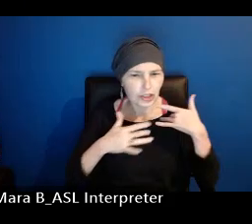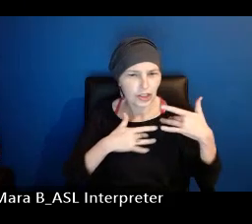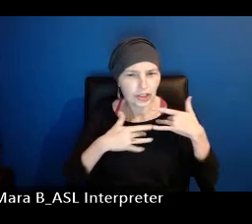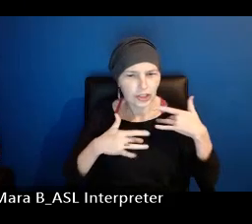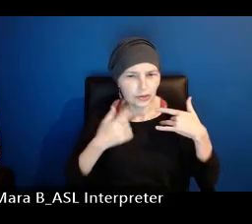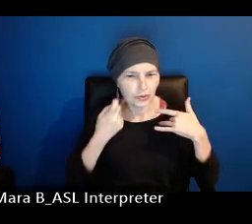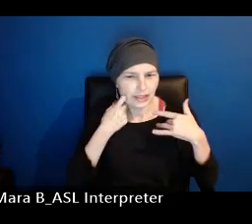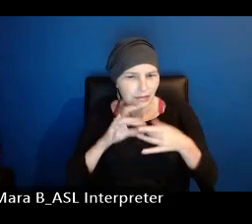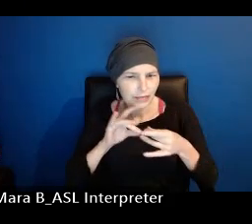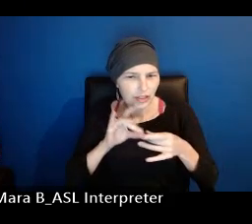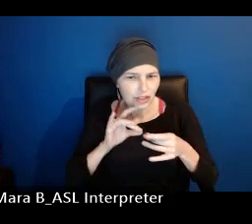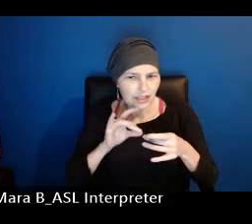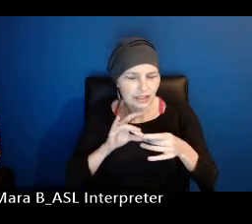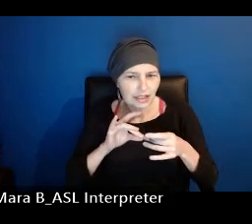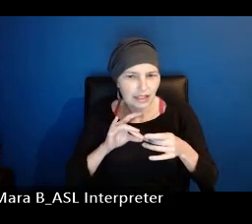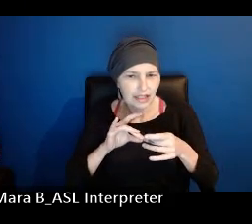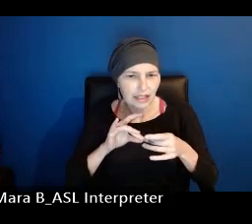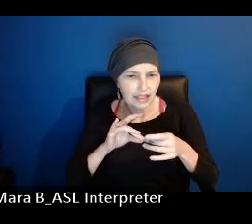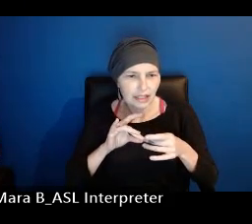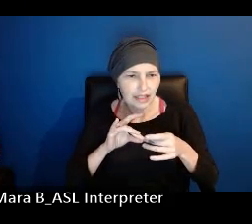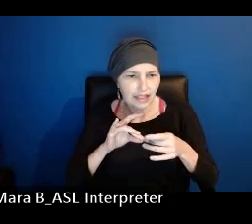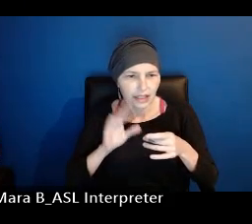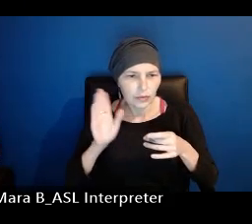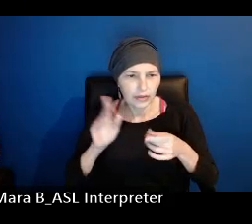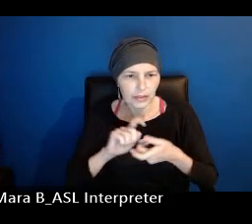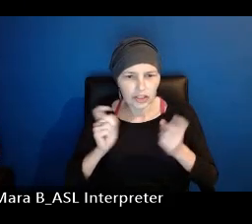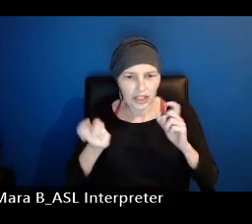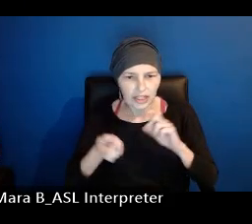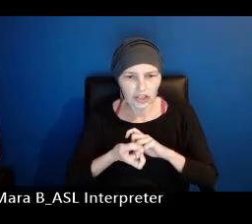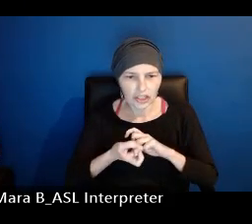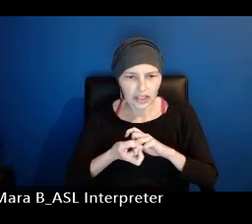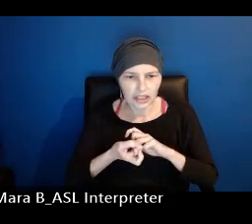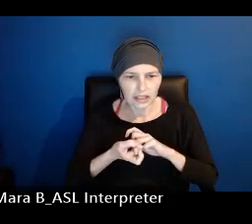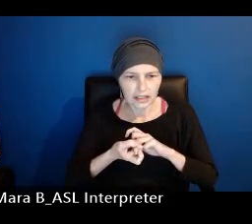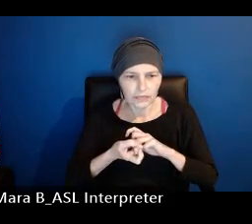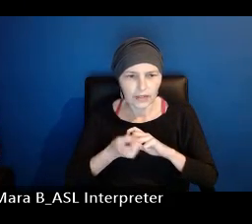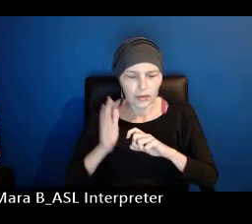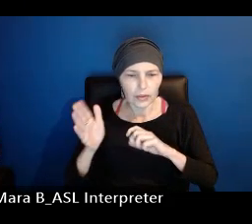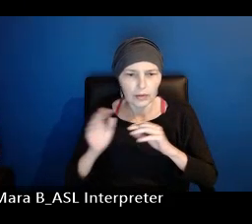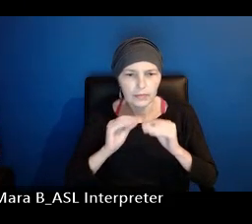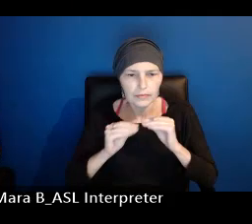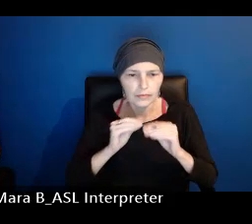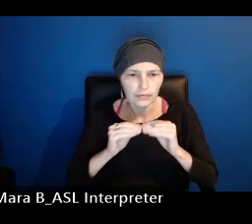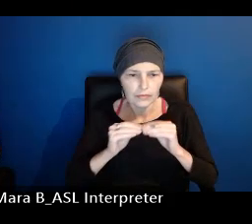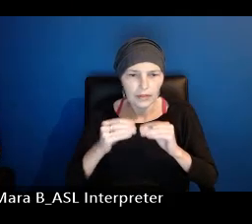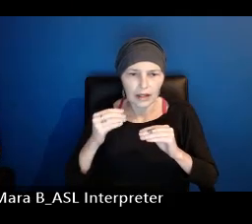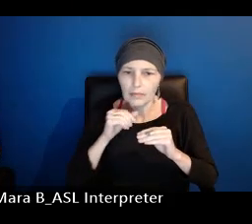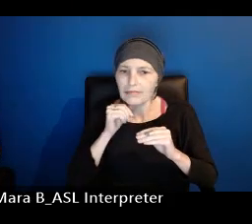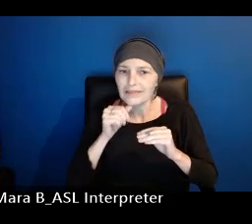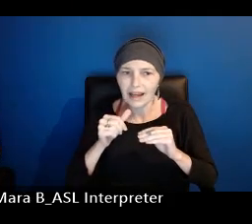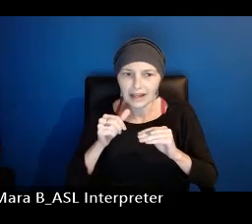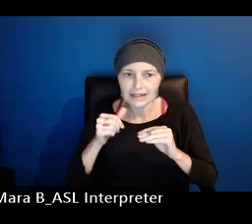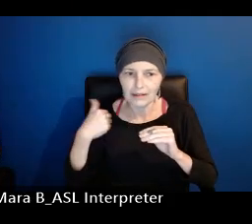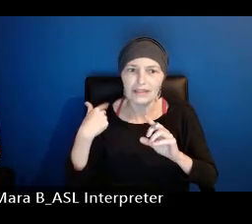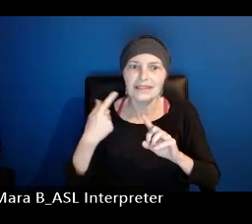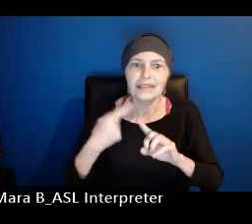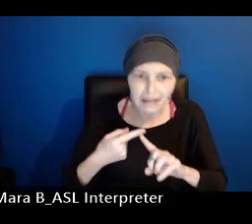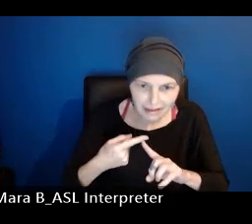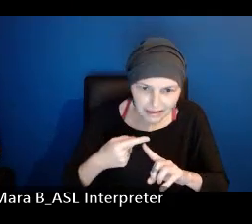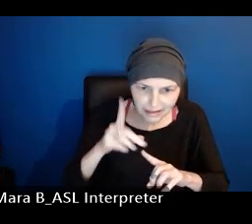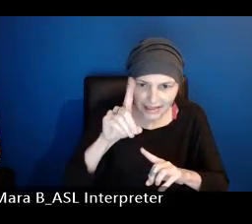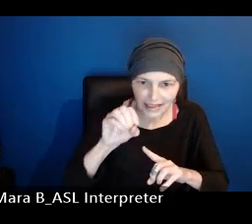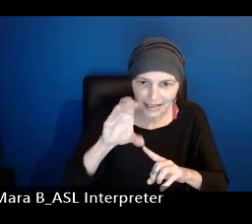mentioned, or somebody mentioned, that they're going to be changing that and it will be revised until December of this year. I am very